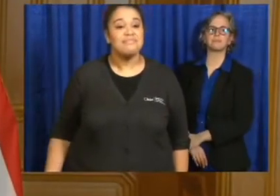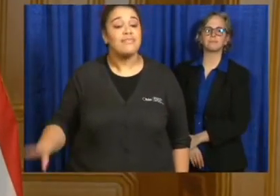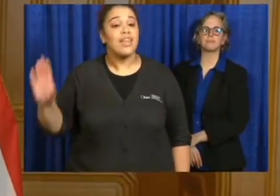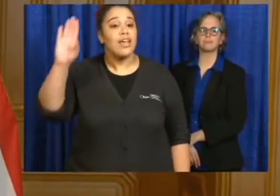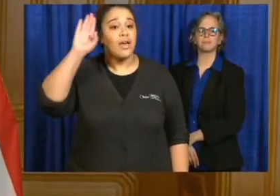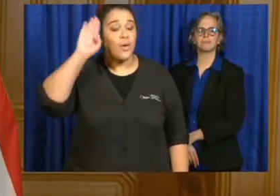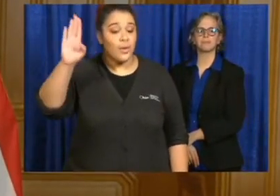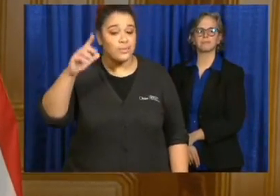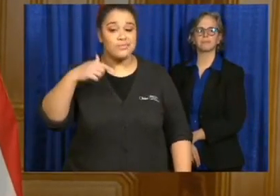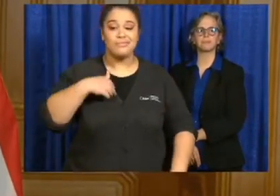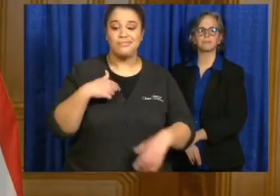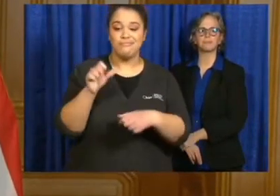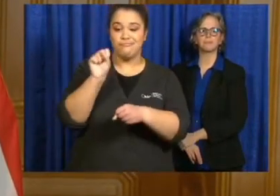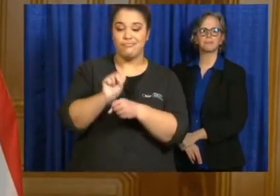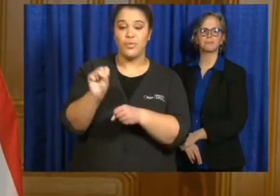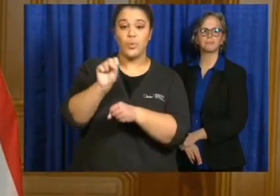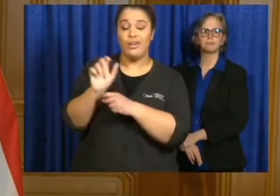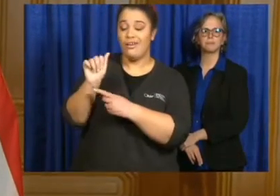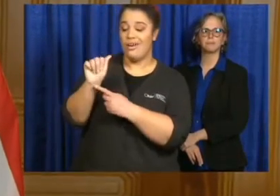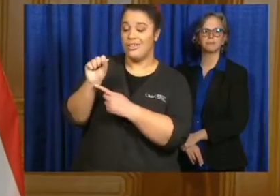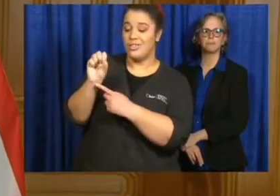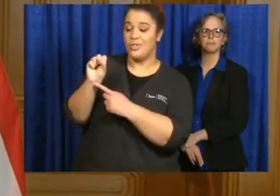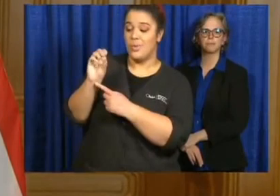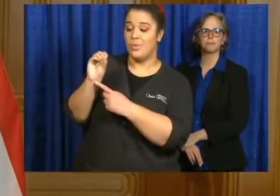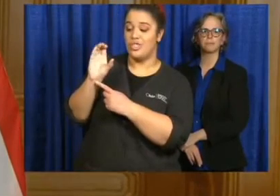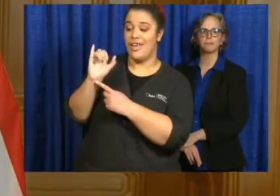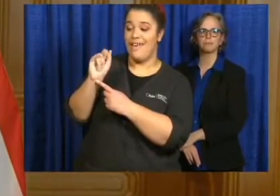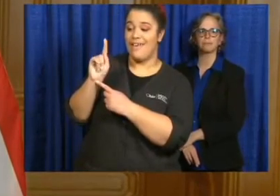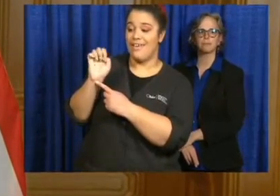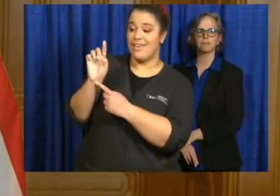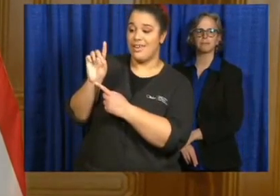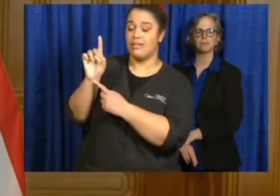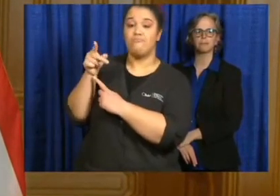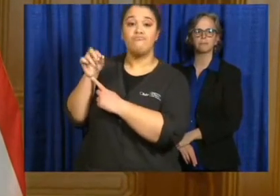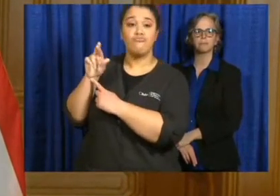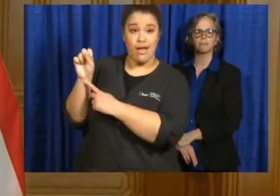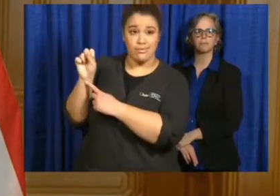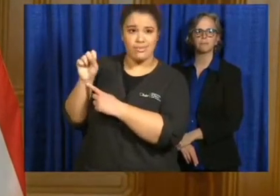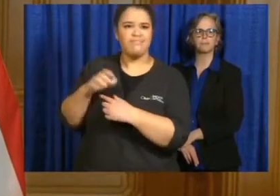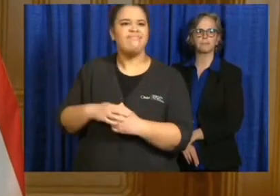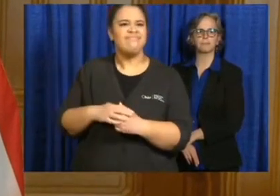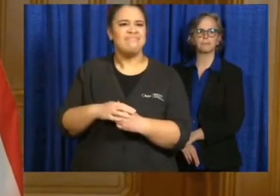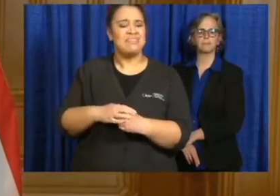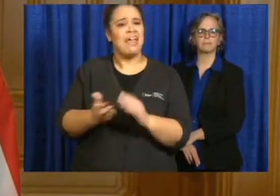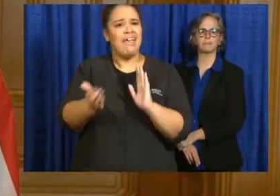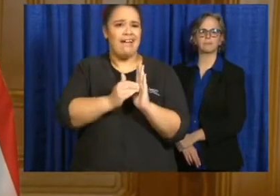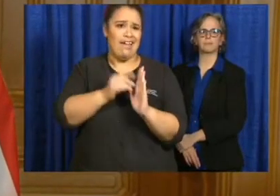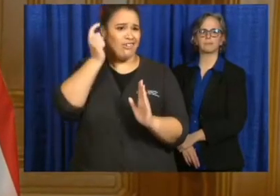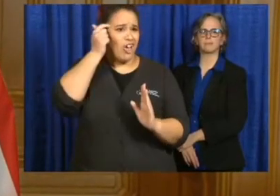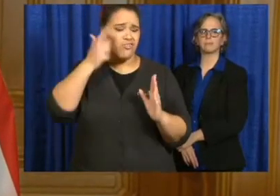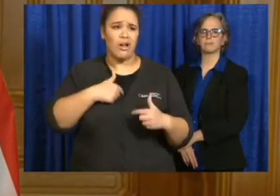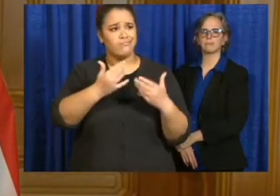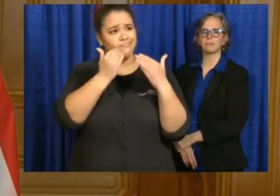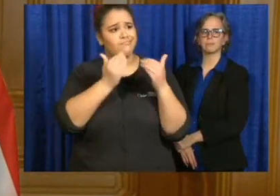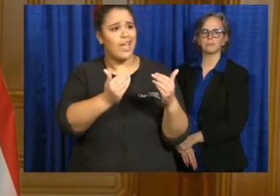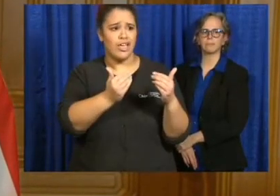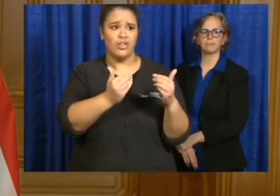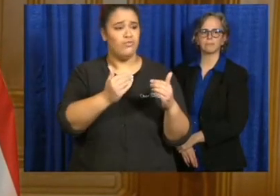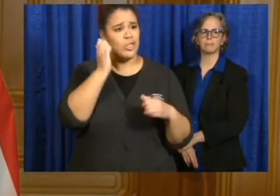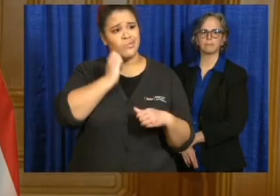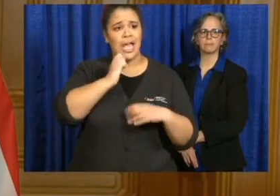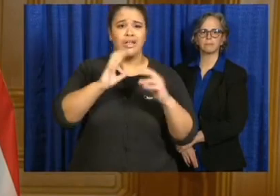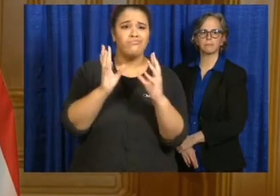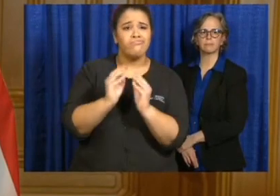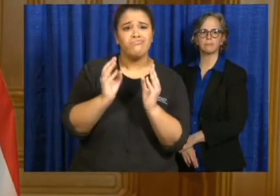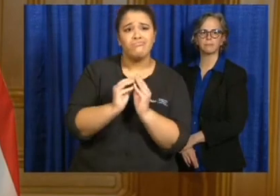Hi, Andrew Welsh-Huggins with the Associated Press. Governor, thank you again for doing these briefings and taking our questions. We really appreciate